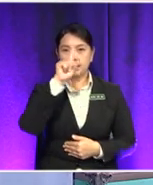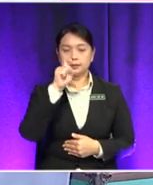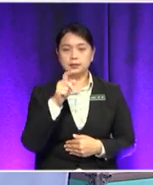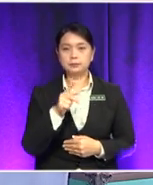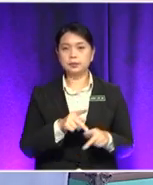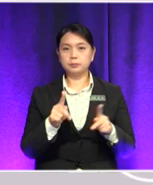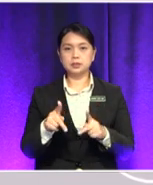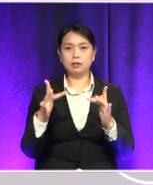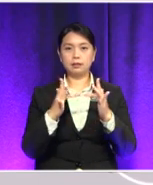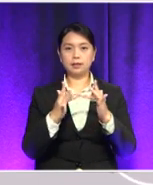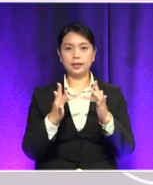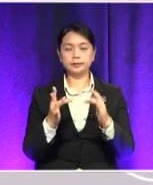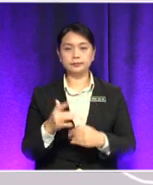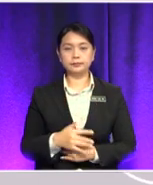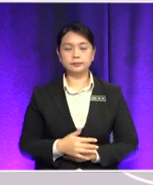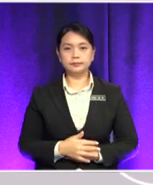first?